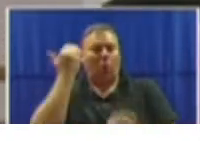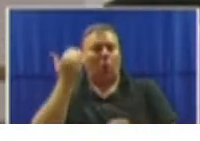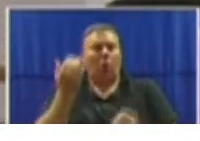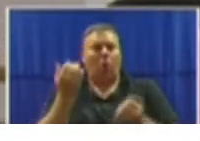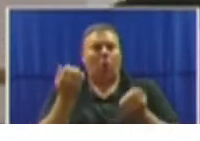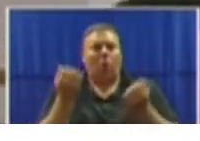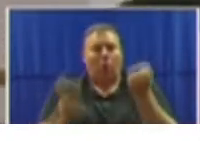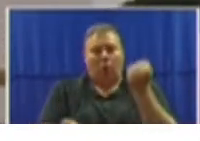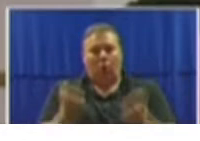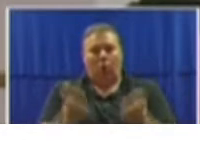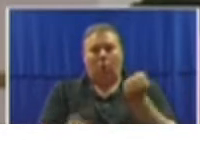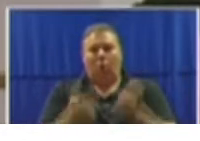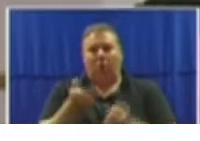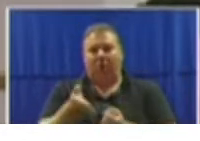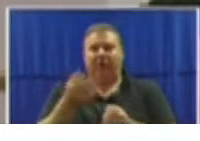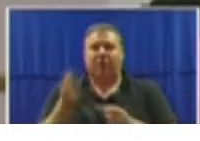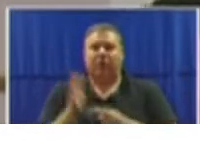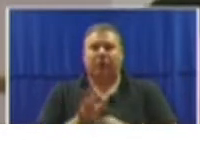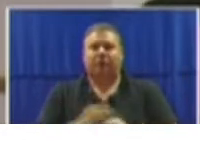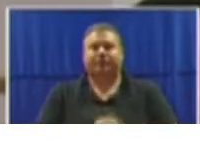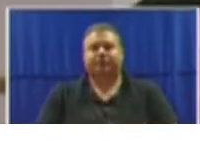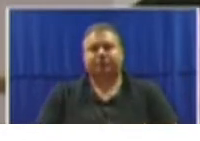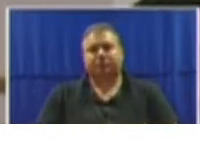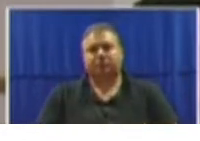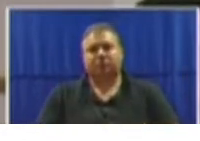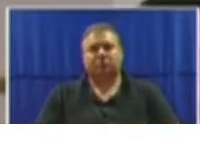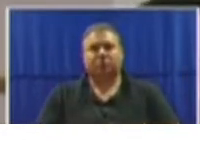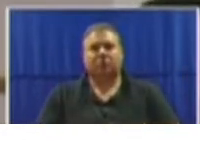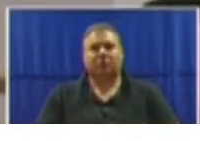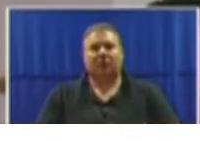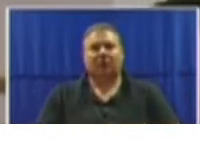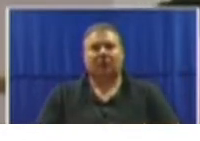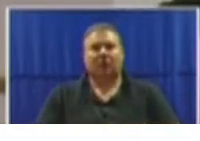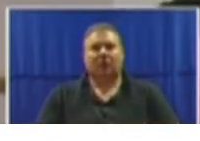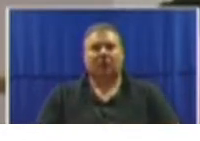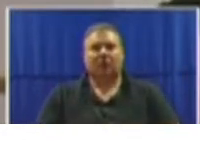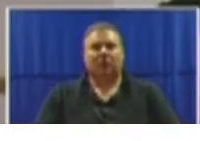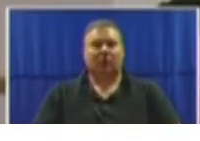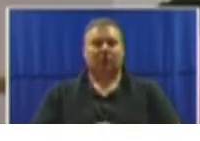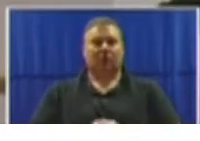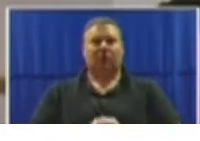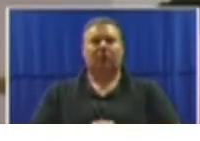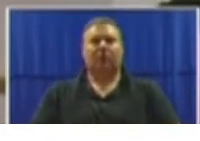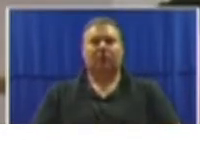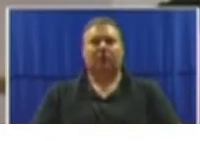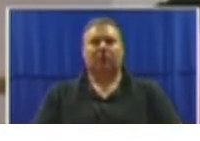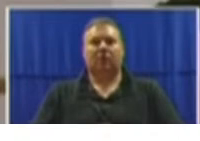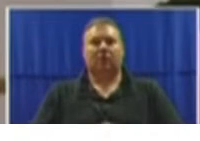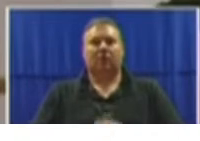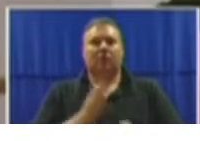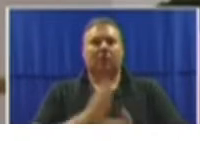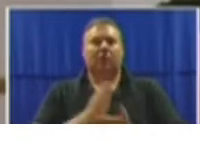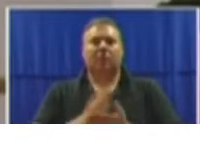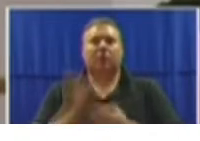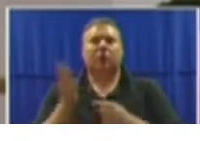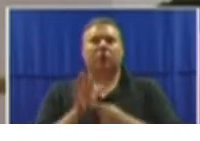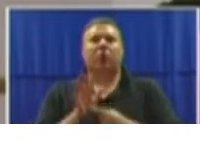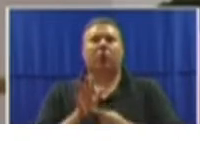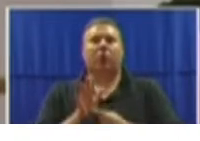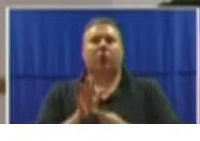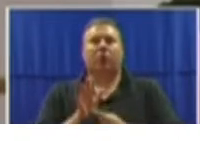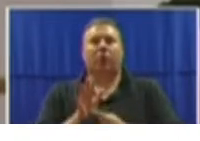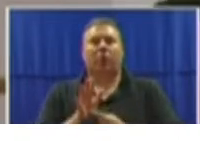at the Honorable Speaker at this matter in line with the many